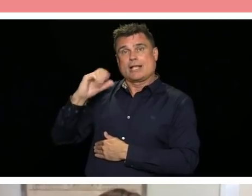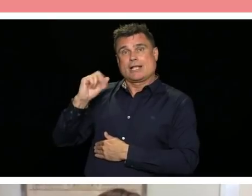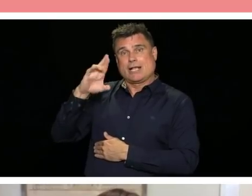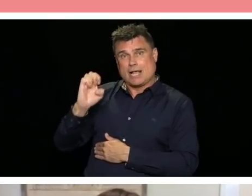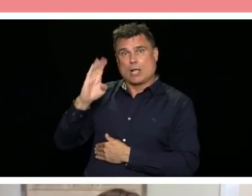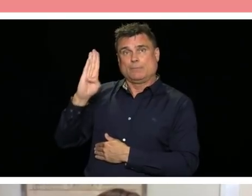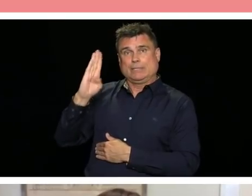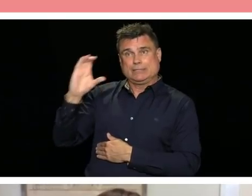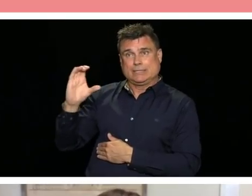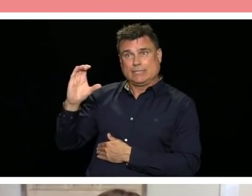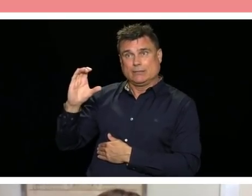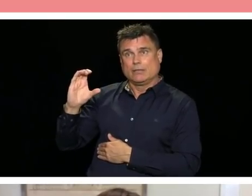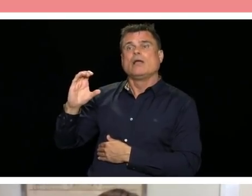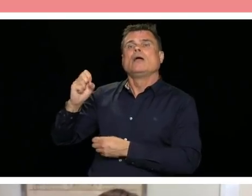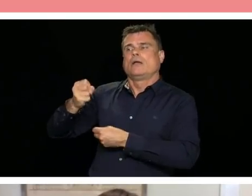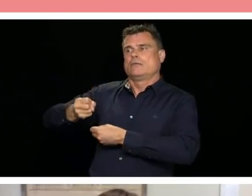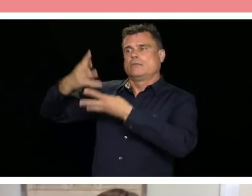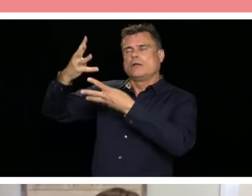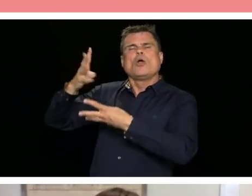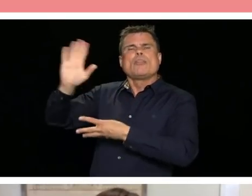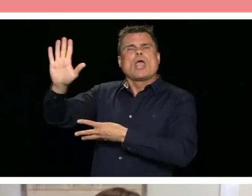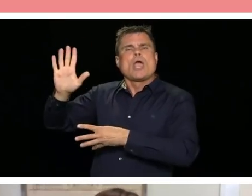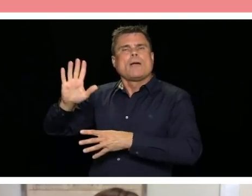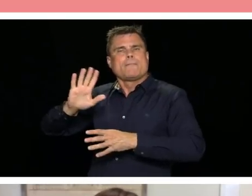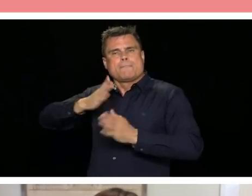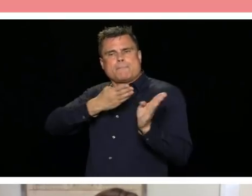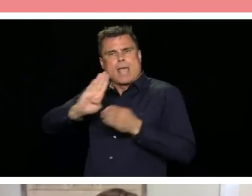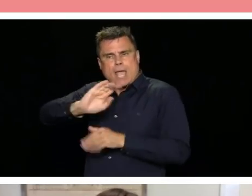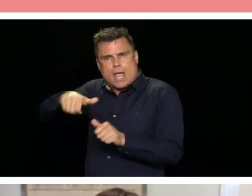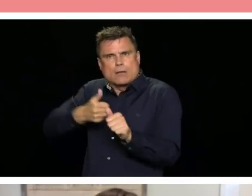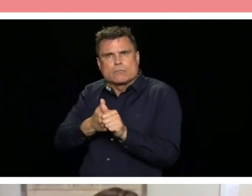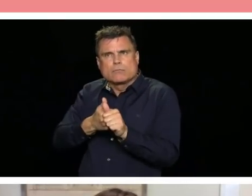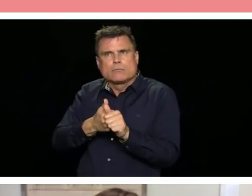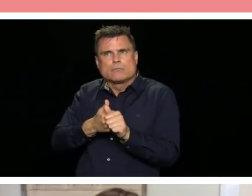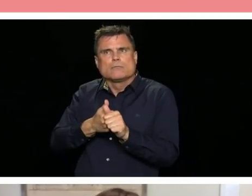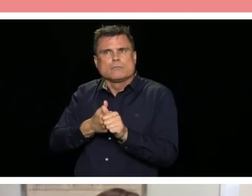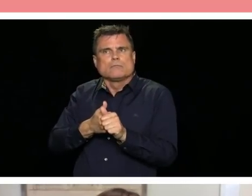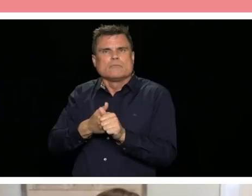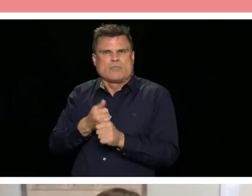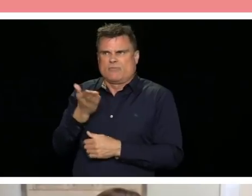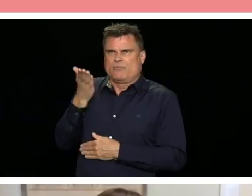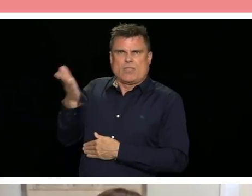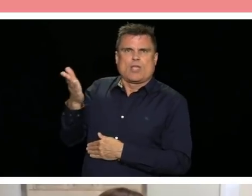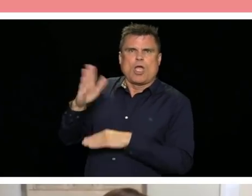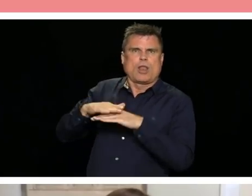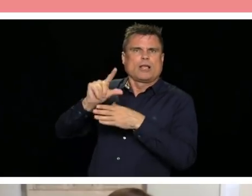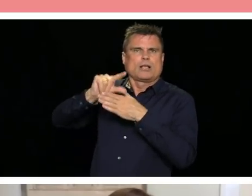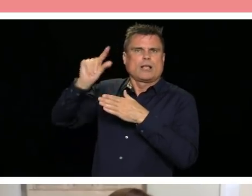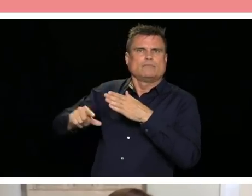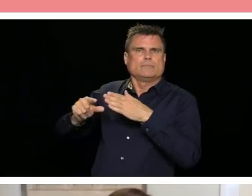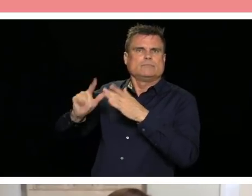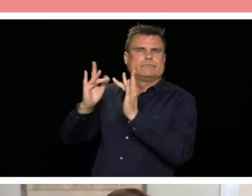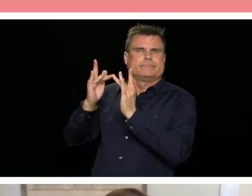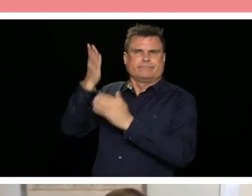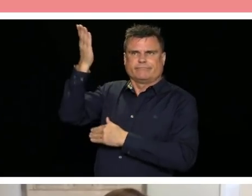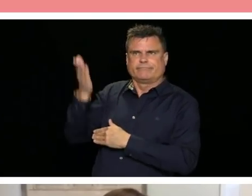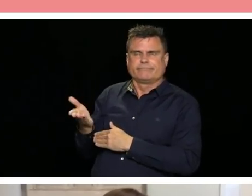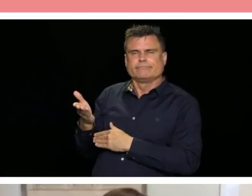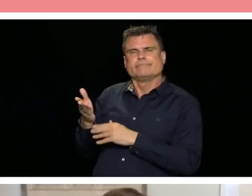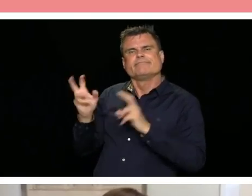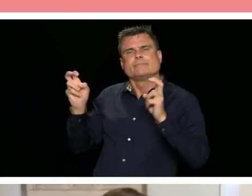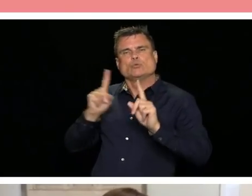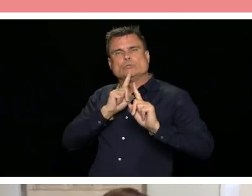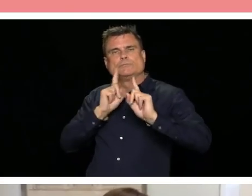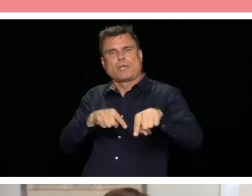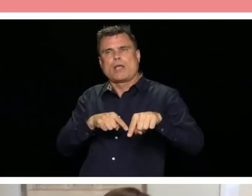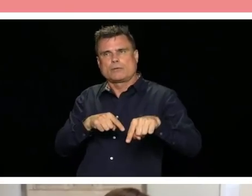the gov.bc.ca site. And then there is a matching service available for parents. You can put in your information